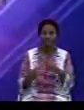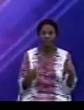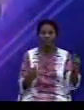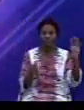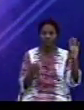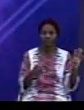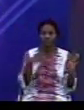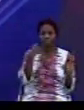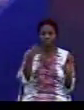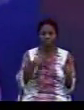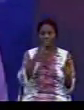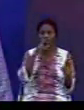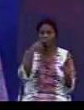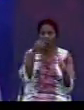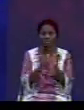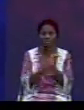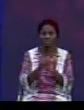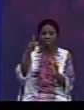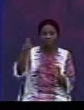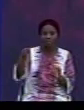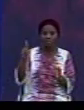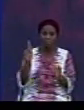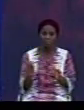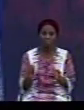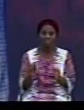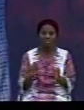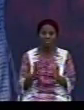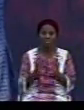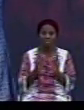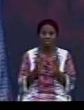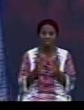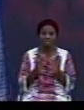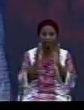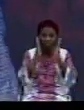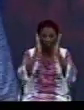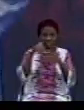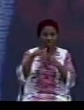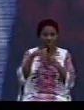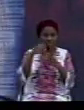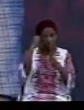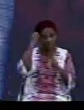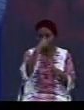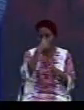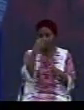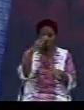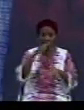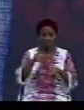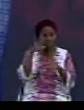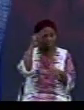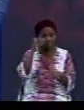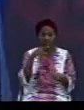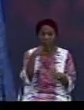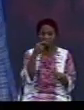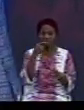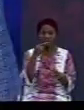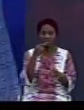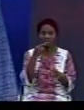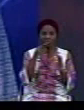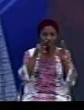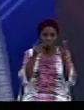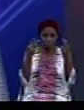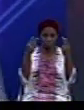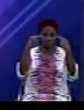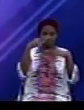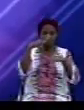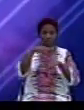eyes upon him with John, said, look on us. And tonight, the